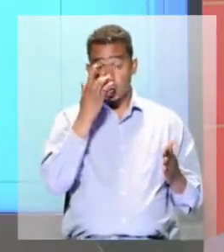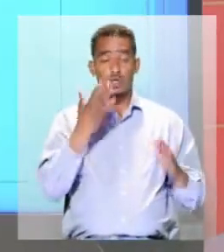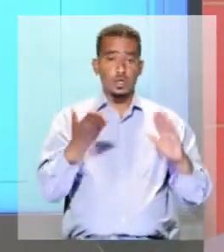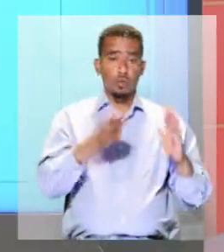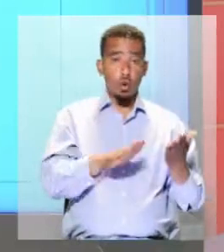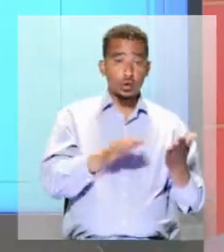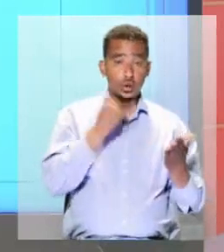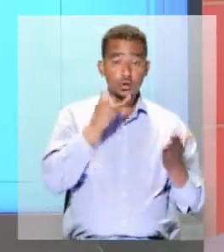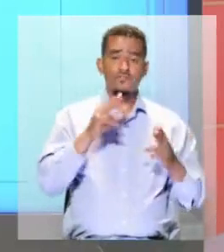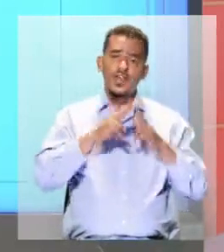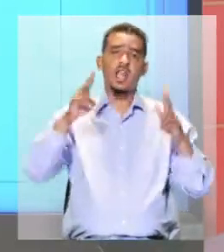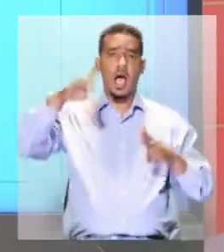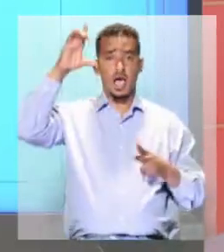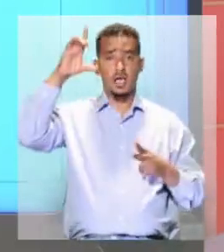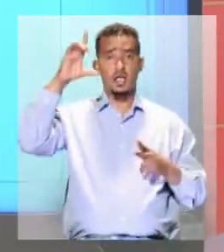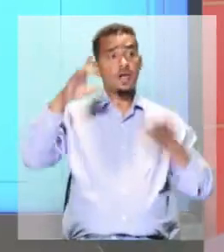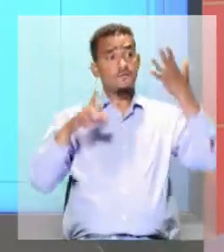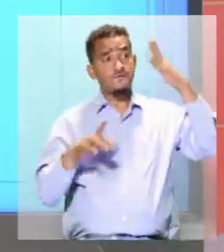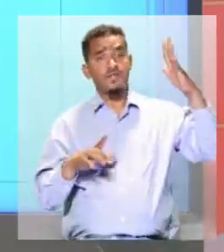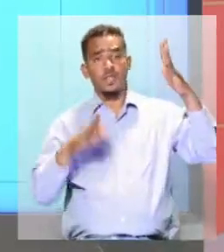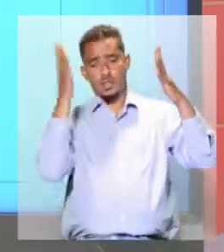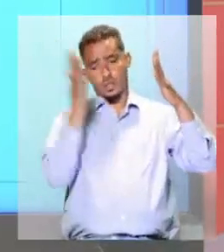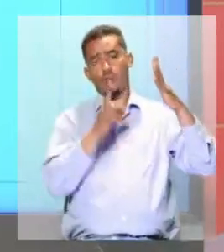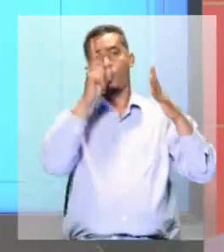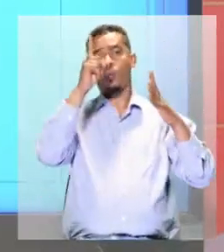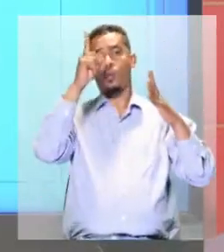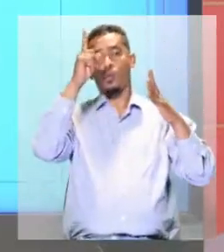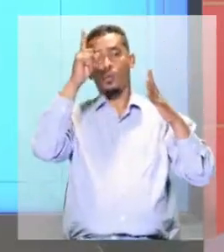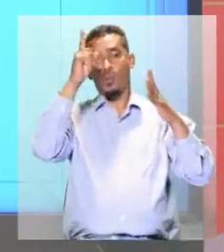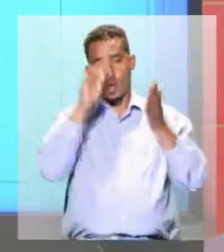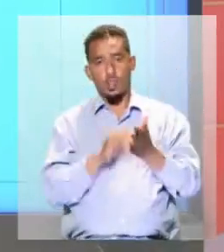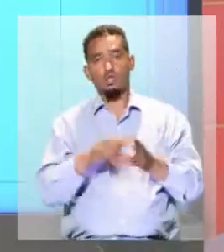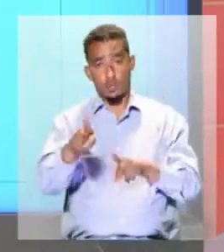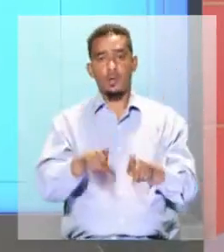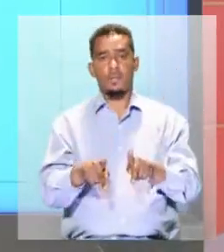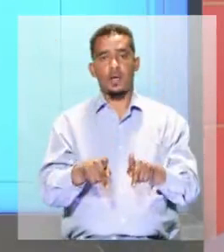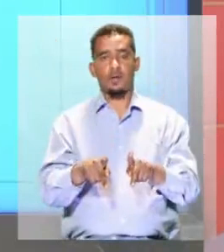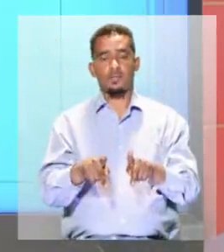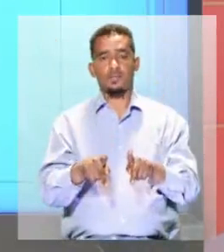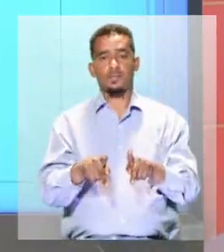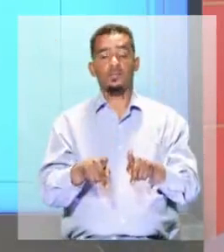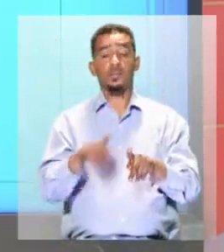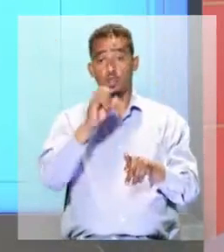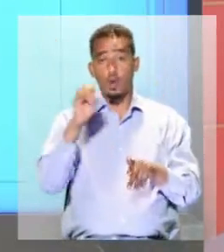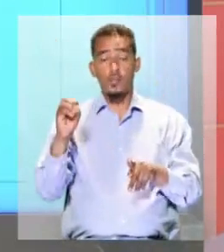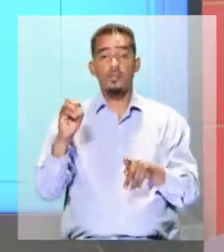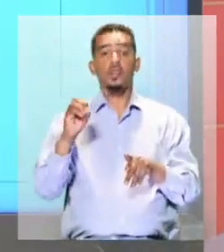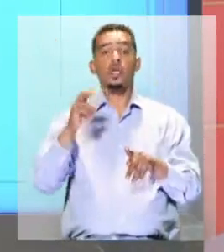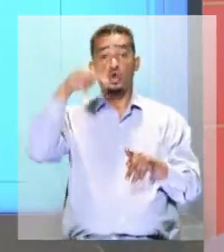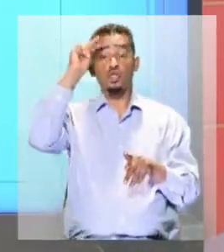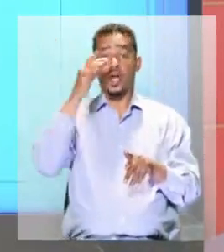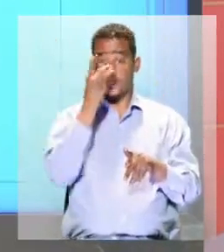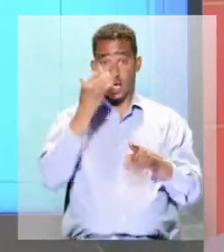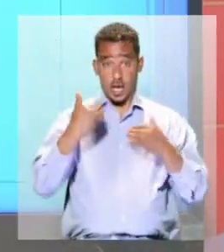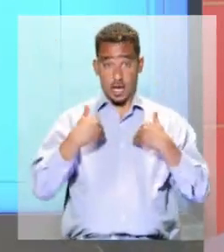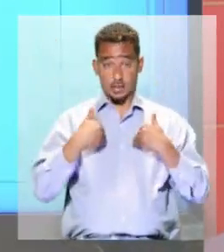death rate is very high. It is 15 people die per 1,000 people. So North Africa